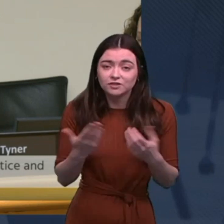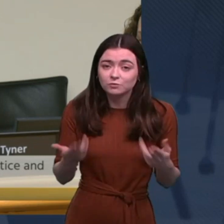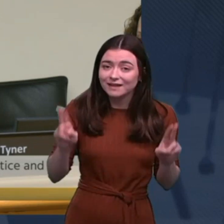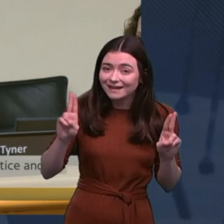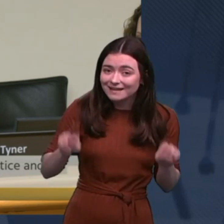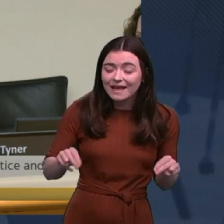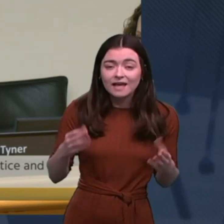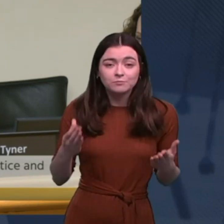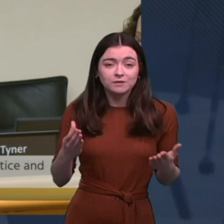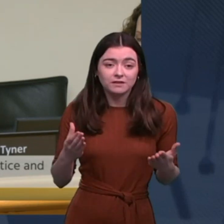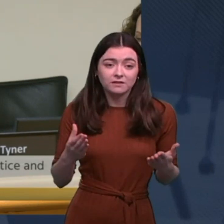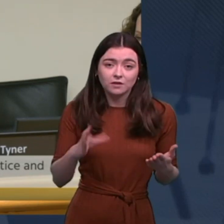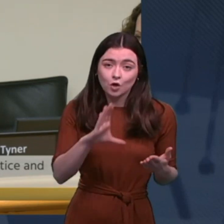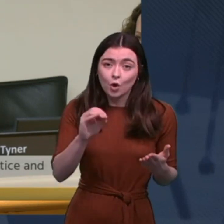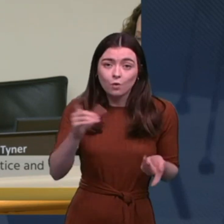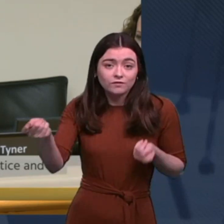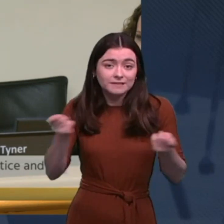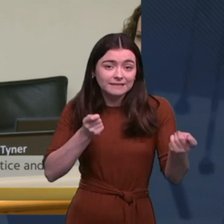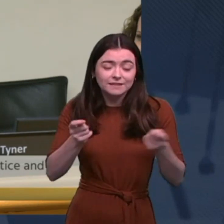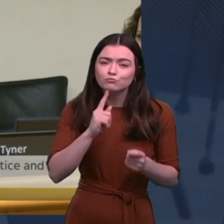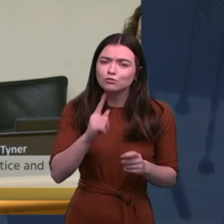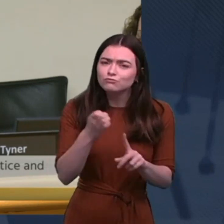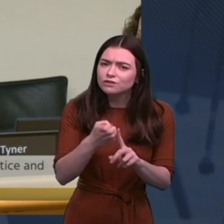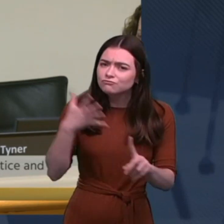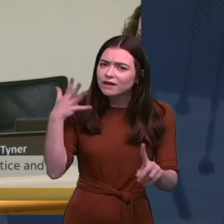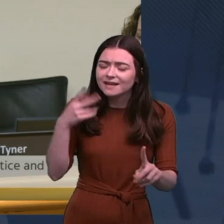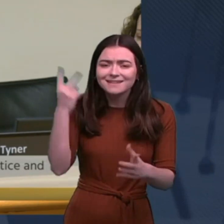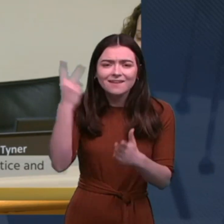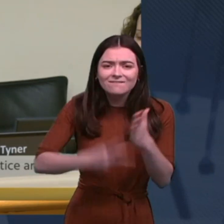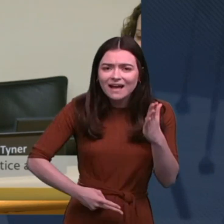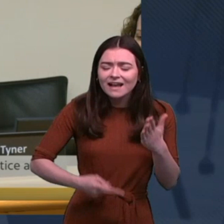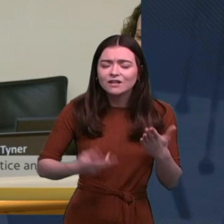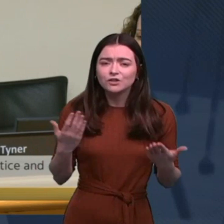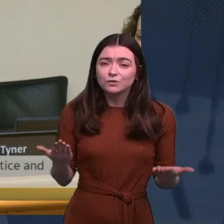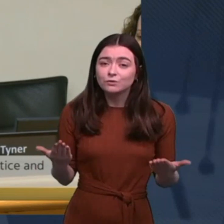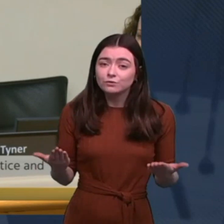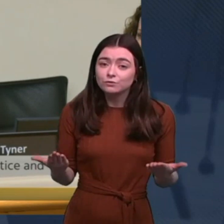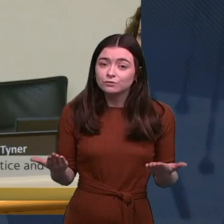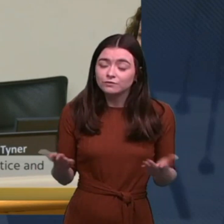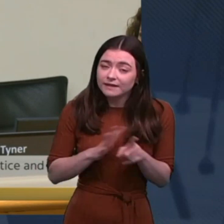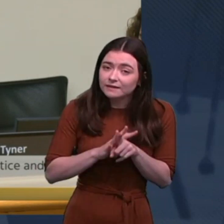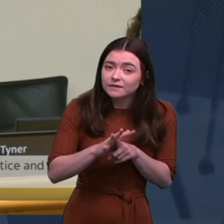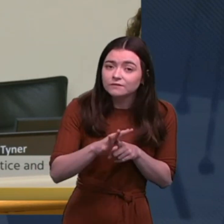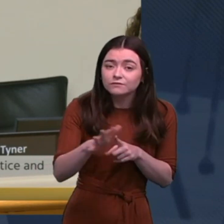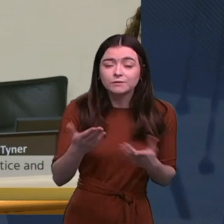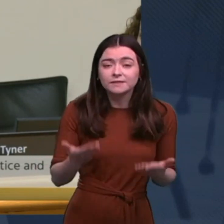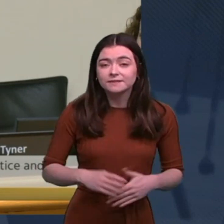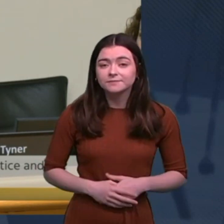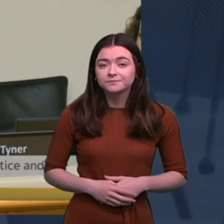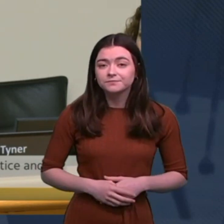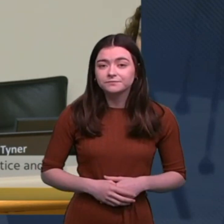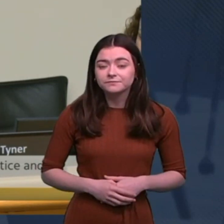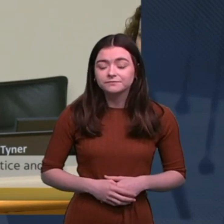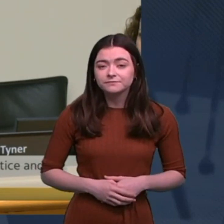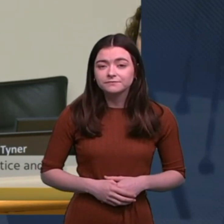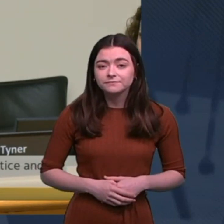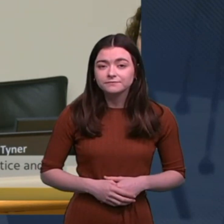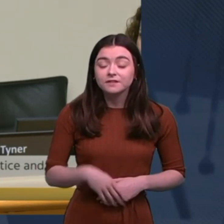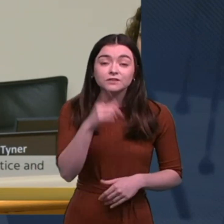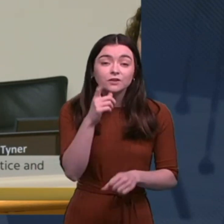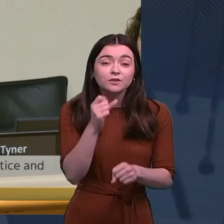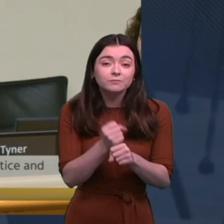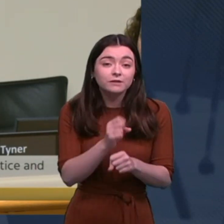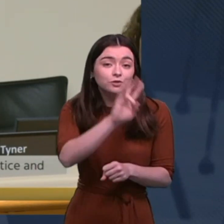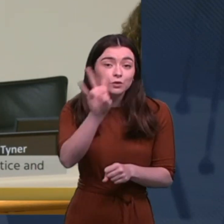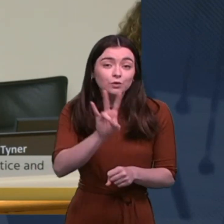a co-facilitator, but we recognise the value that that can add, of which they can speak to further. In terms of your